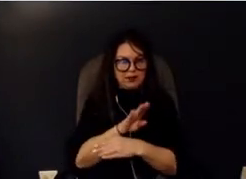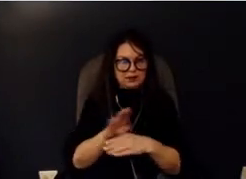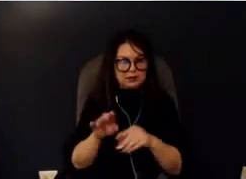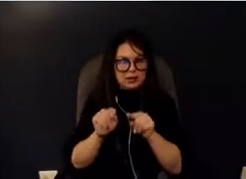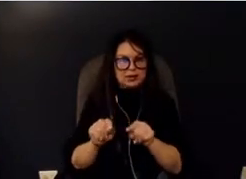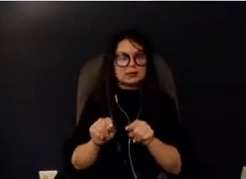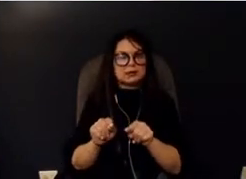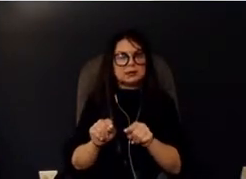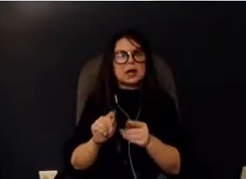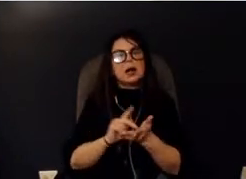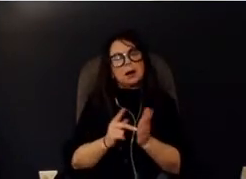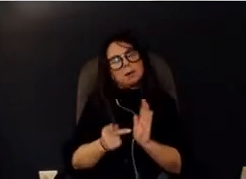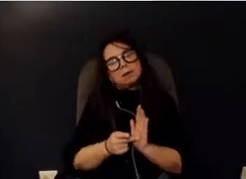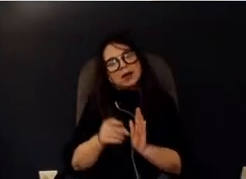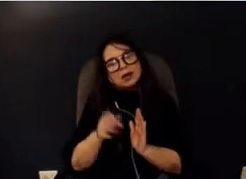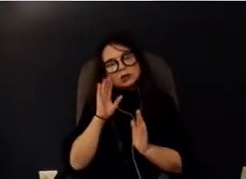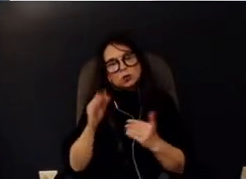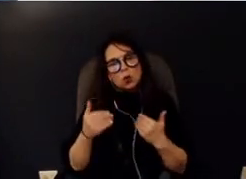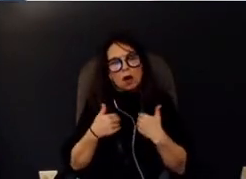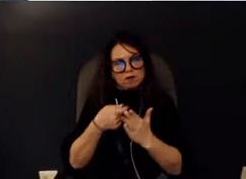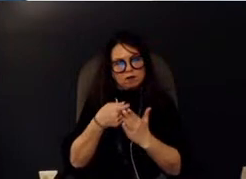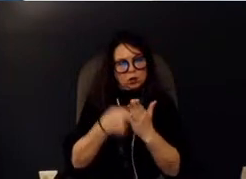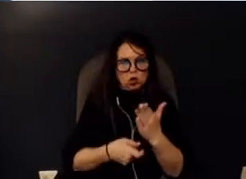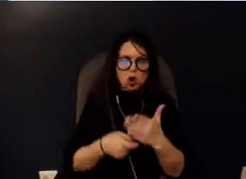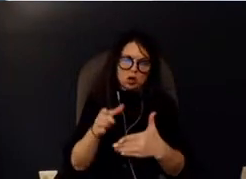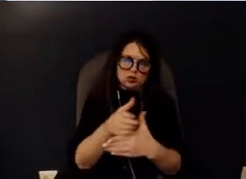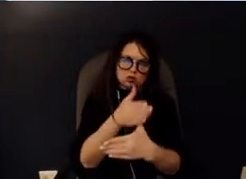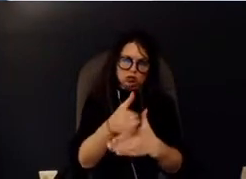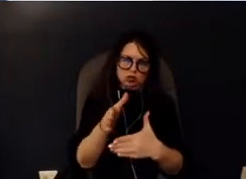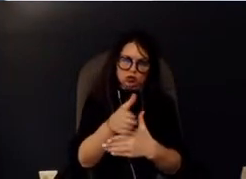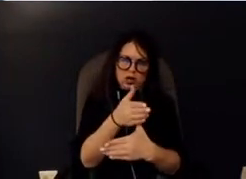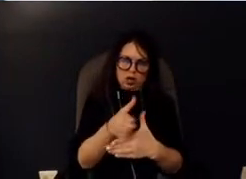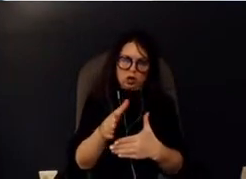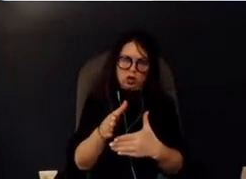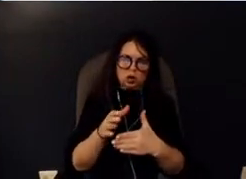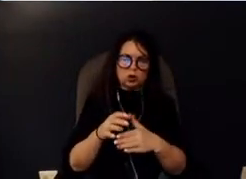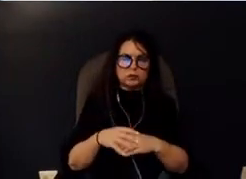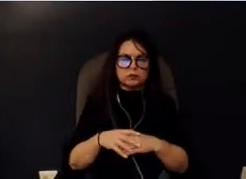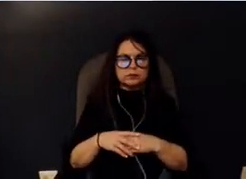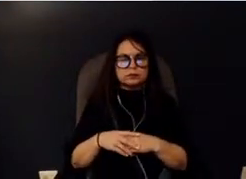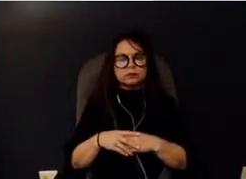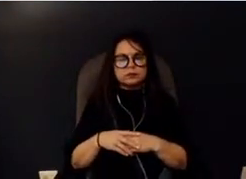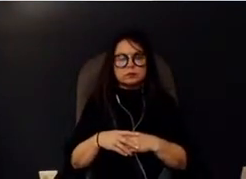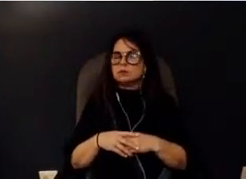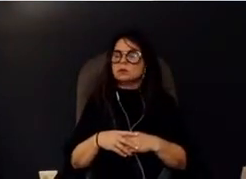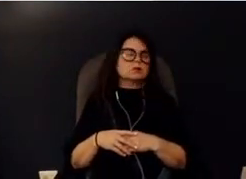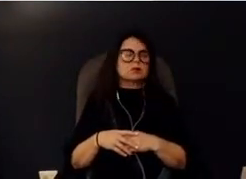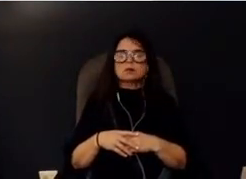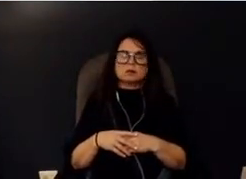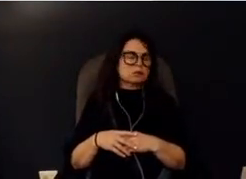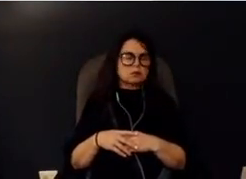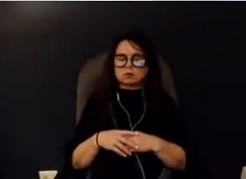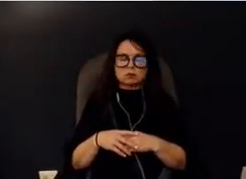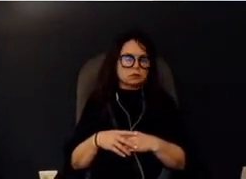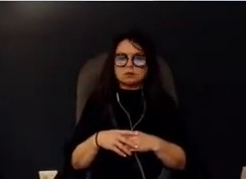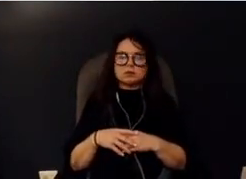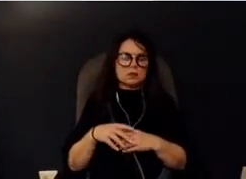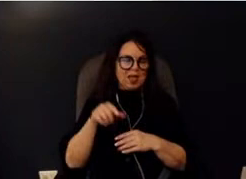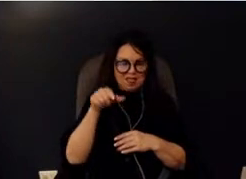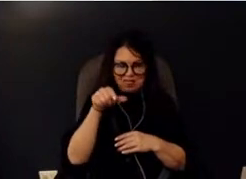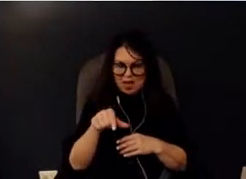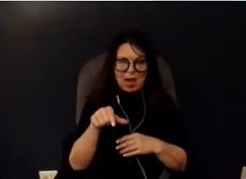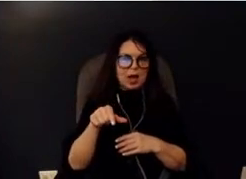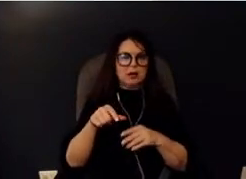that there is no question that this will have to become the priority of our Construction Code